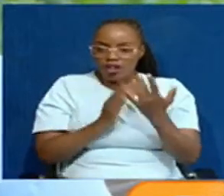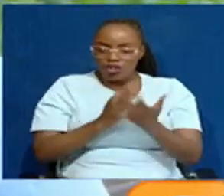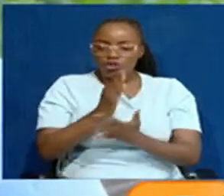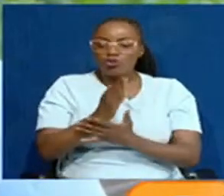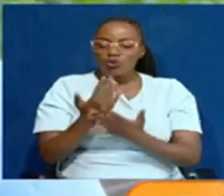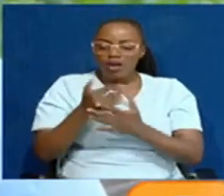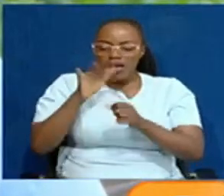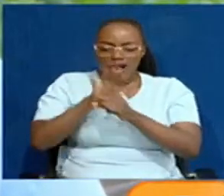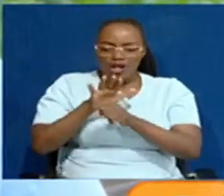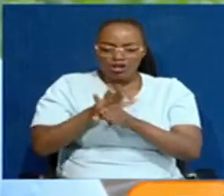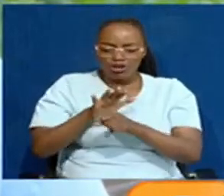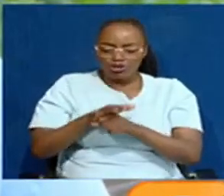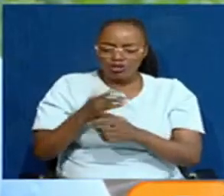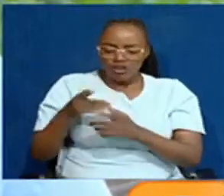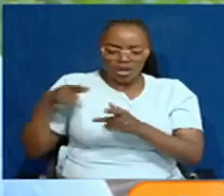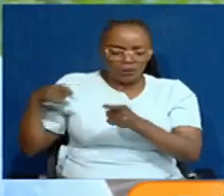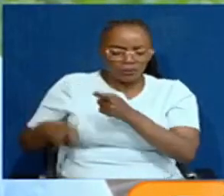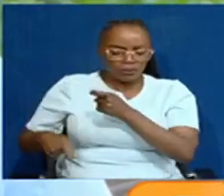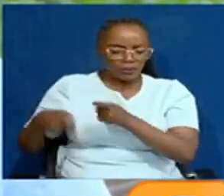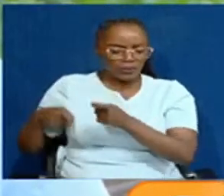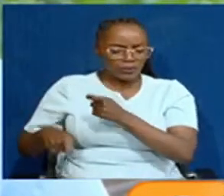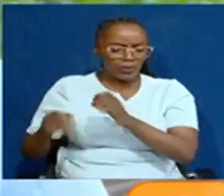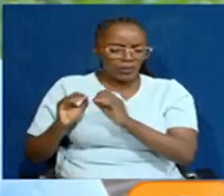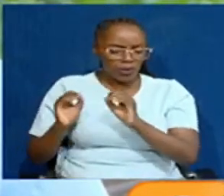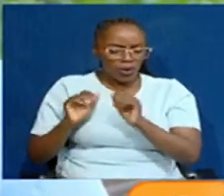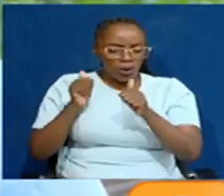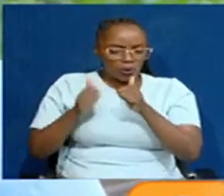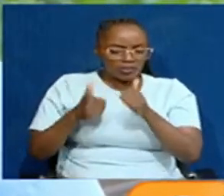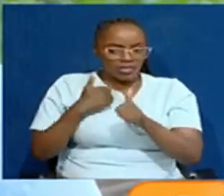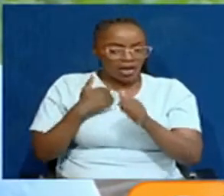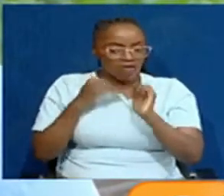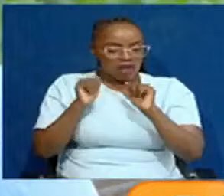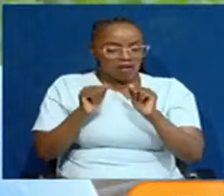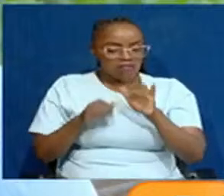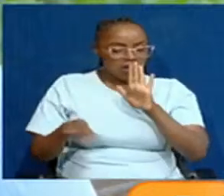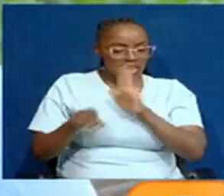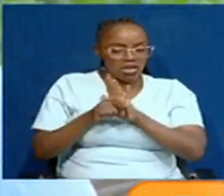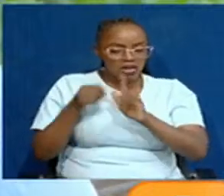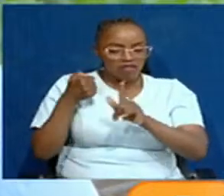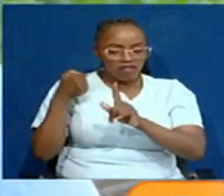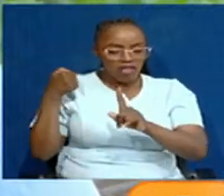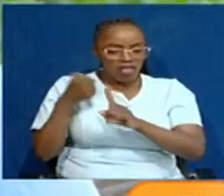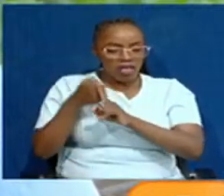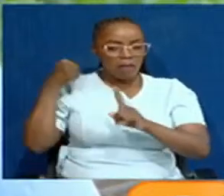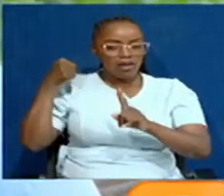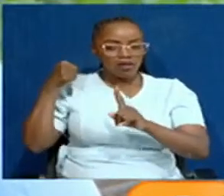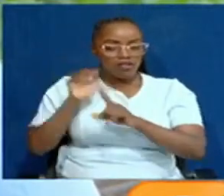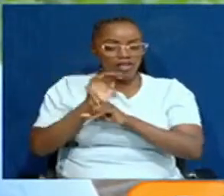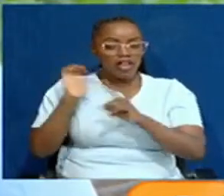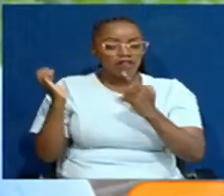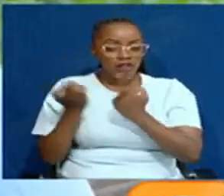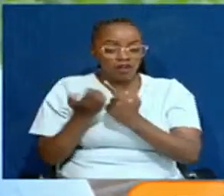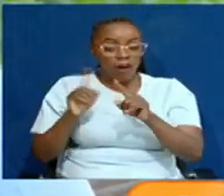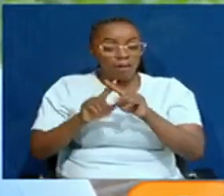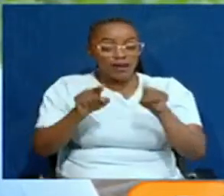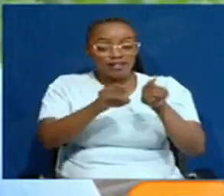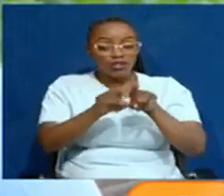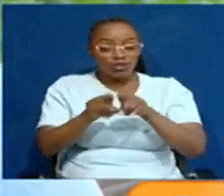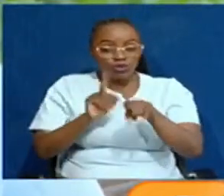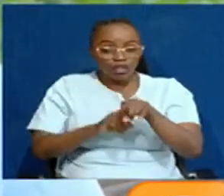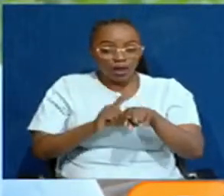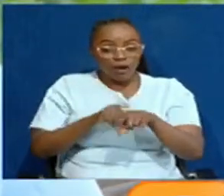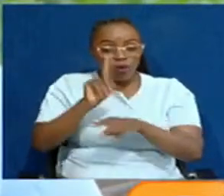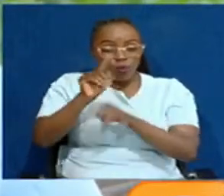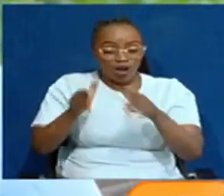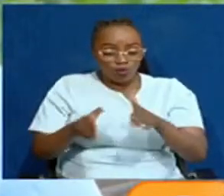heavy sprays or sprays that might be having a negative impact on the environment. But also it's one sure